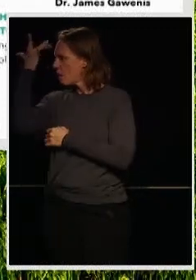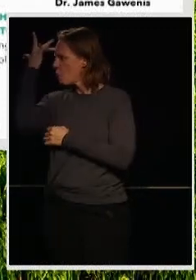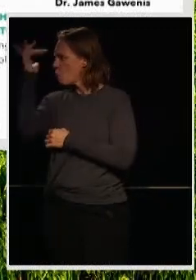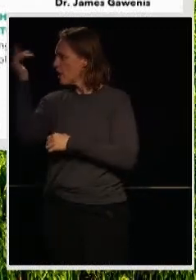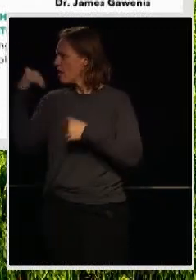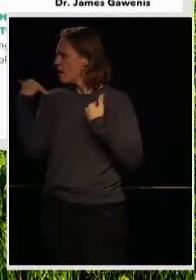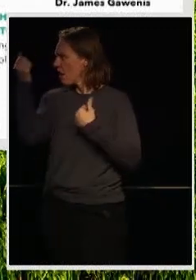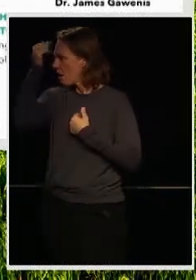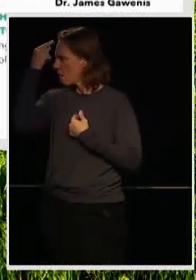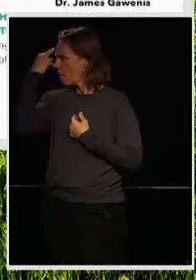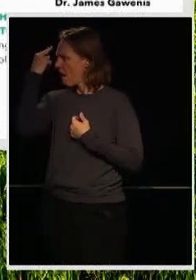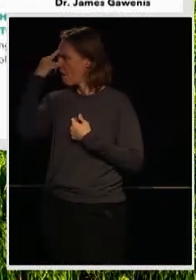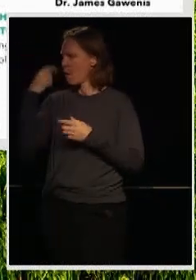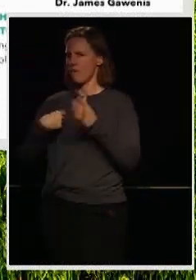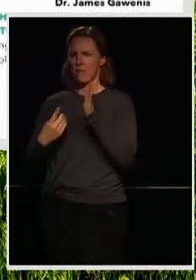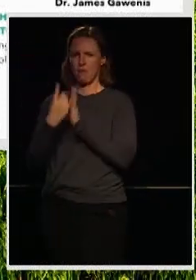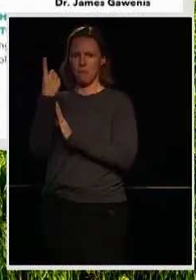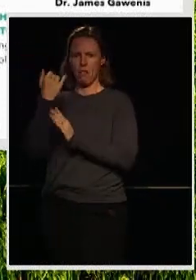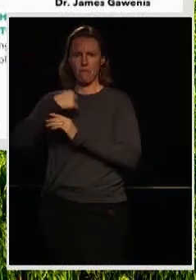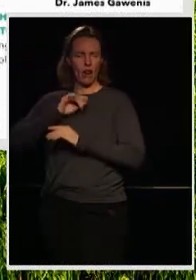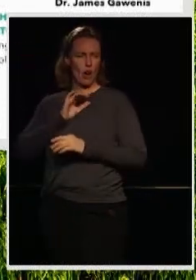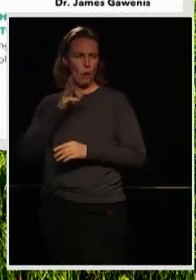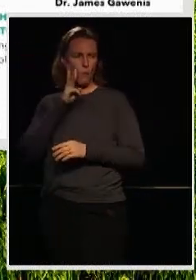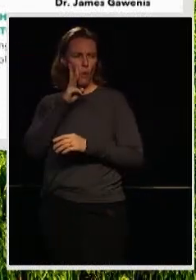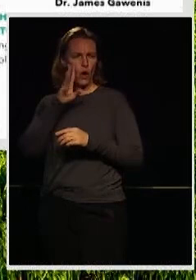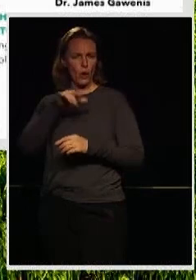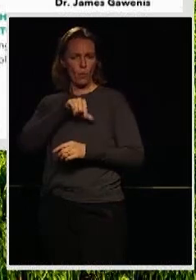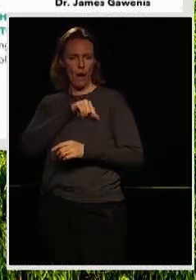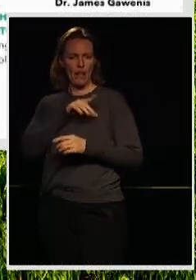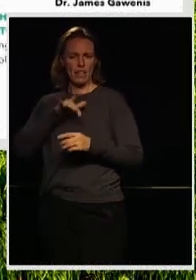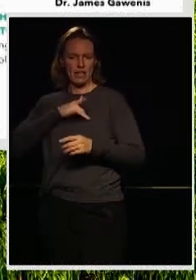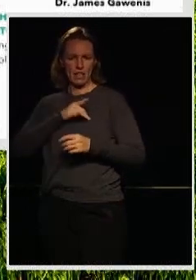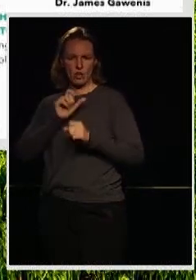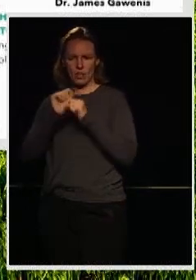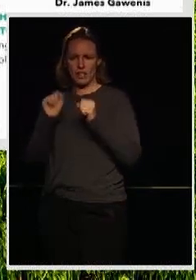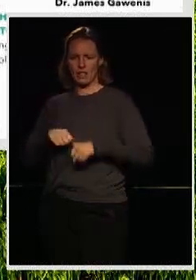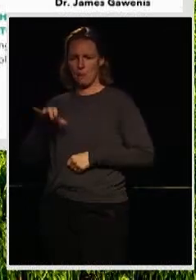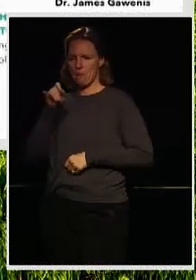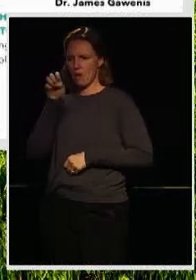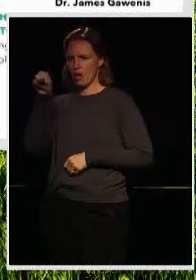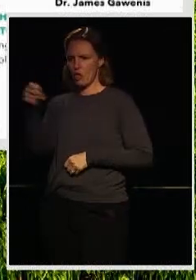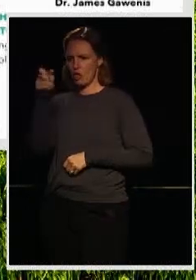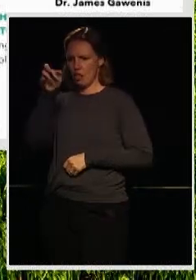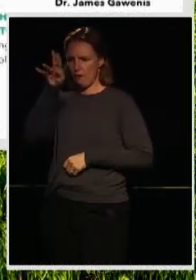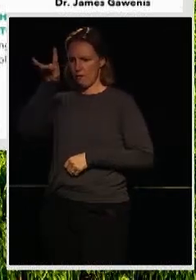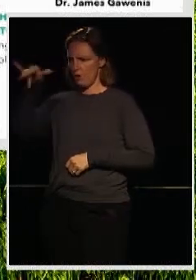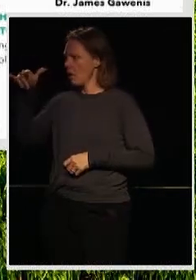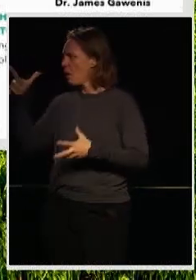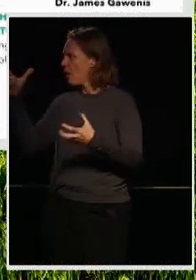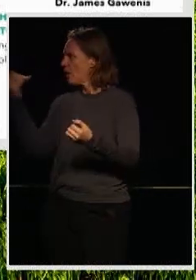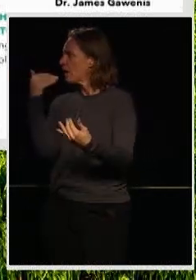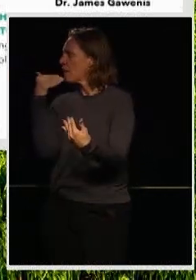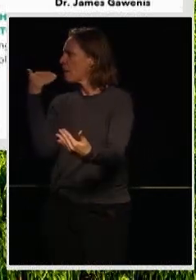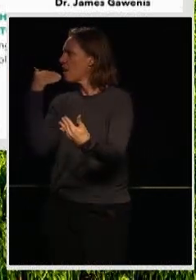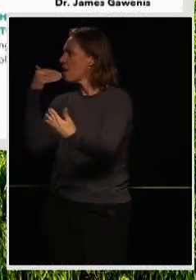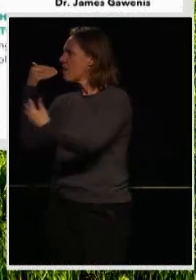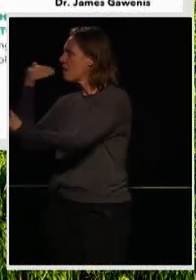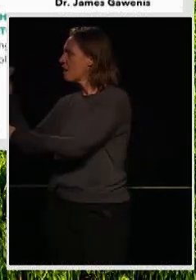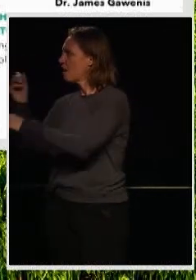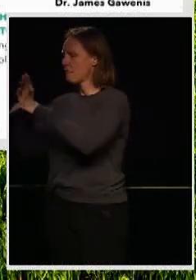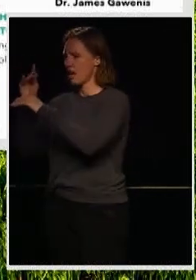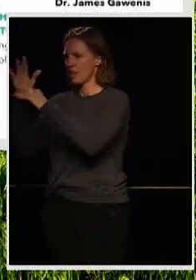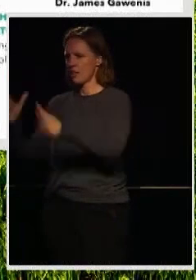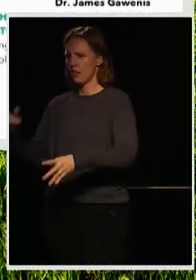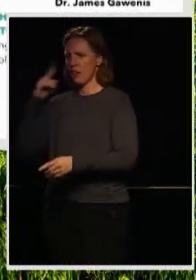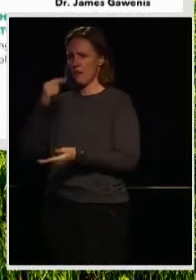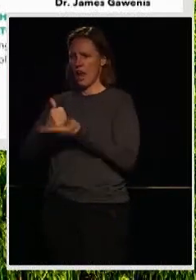young mind who has developed our water quality sensor system, Mr. Jeffrey. We'd like to thank a whole host of advisors for